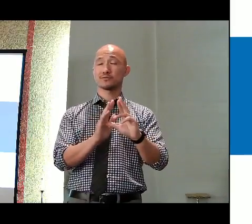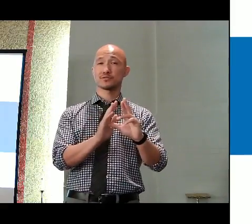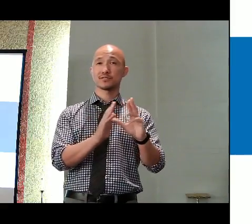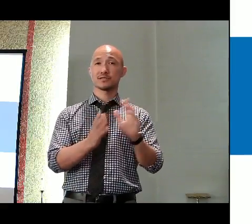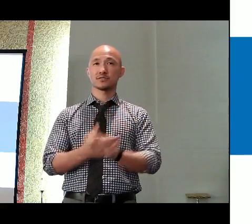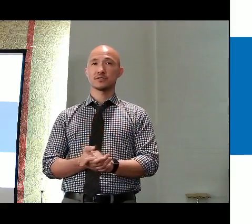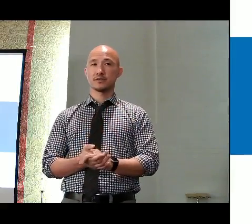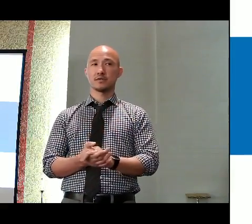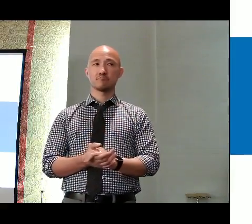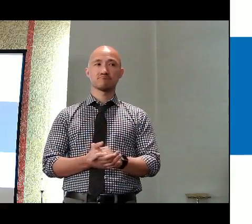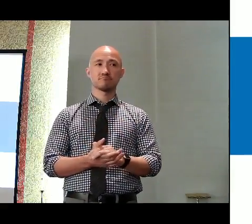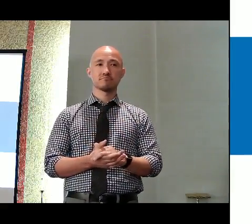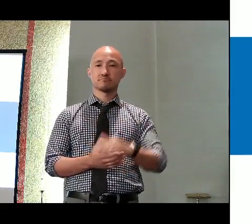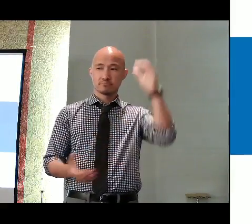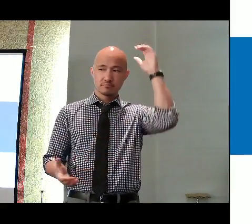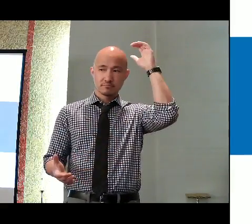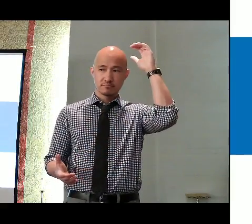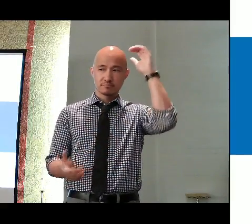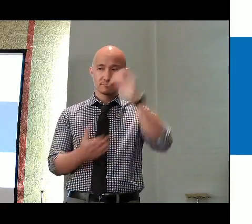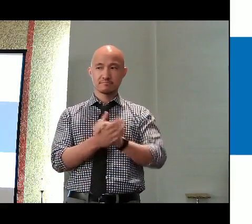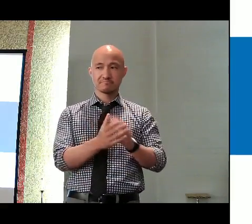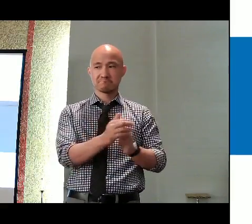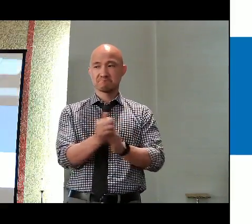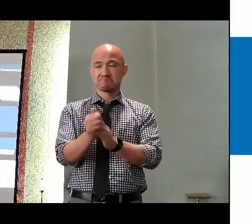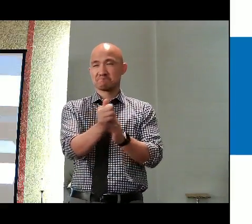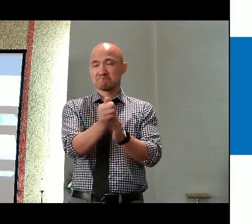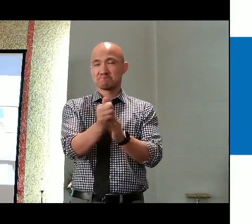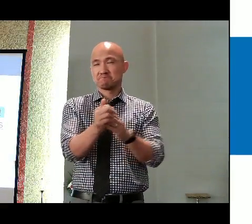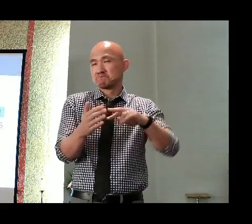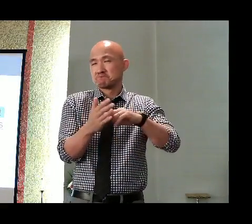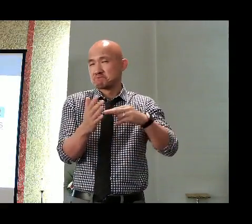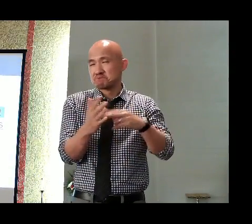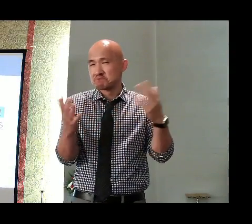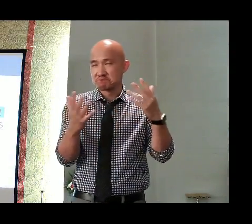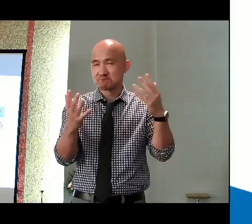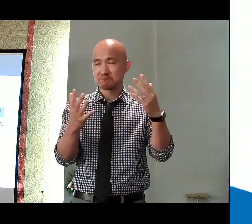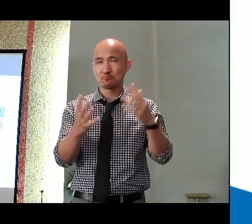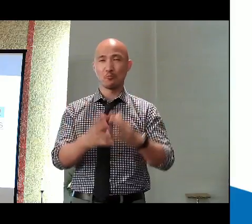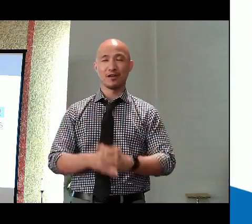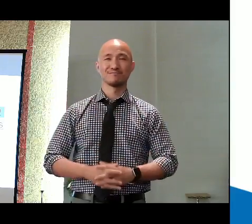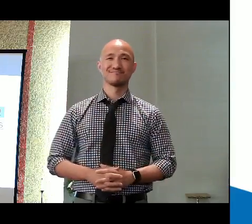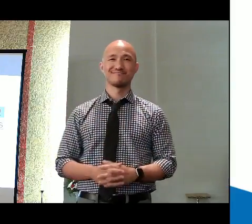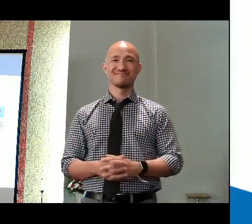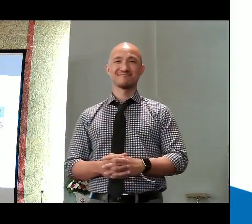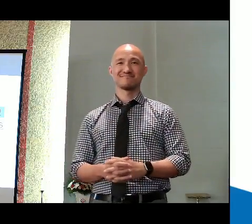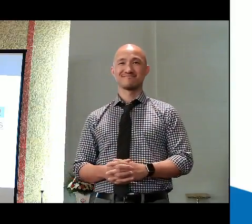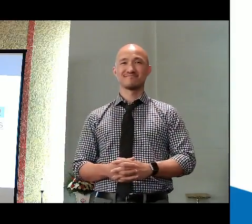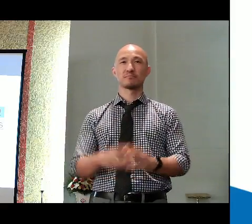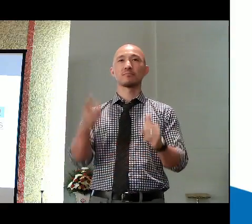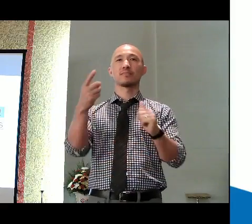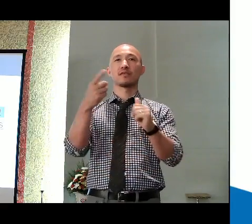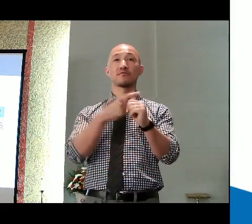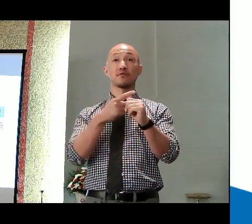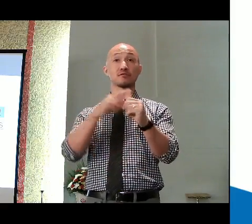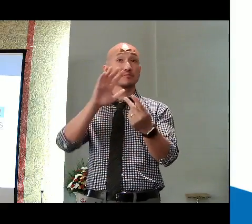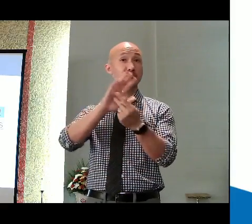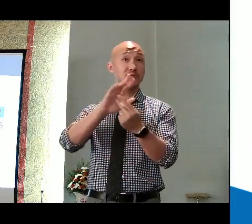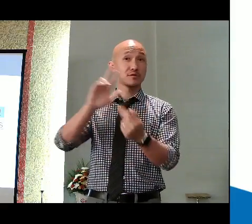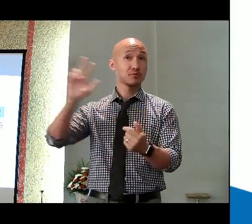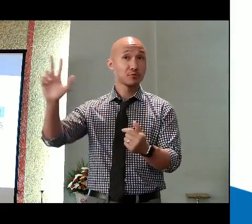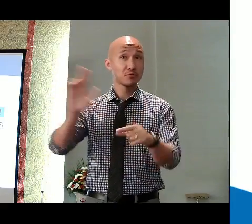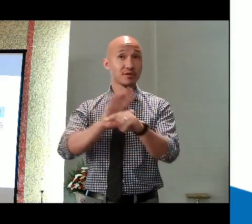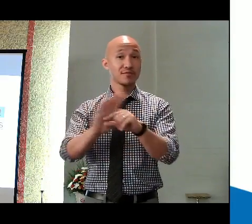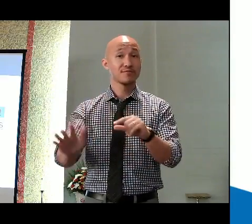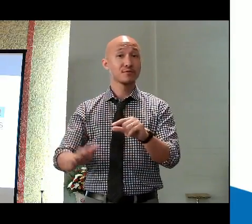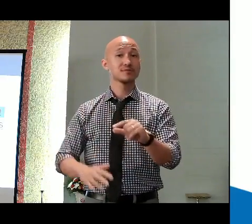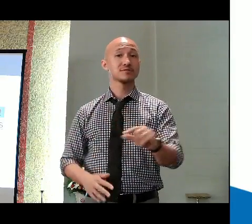the obligations of that headship that God has given us. So I'm going to start with 1 Peter chapter 3, verse